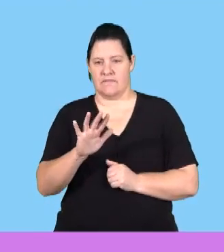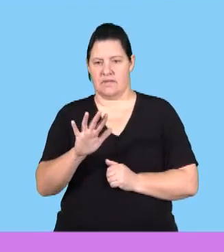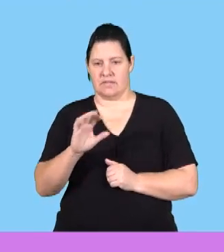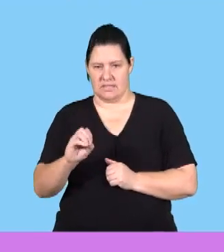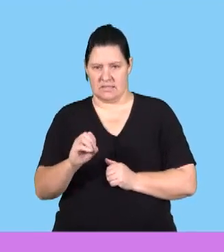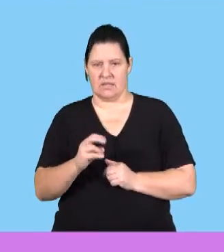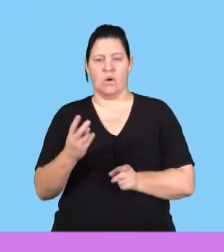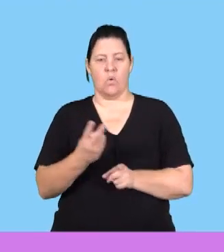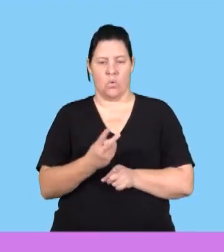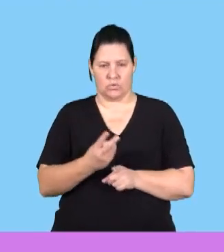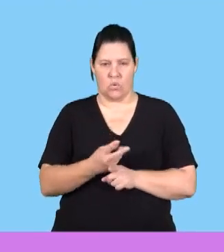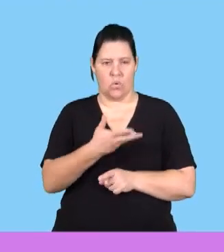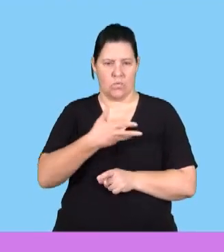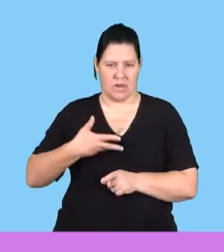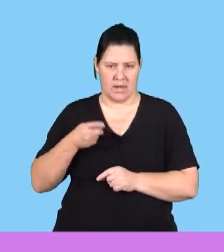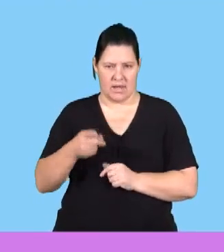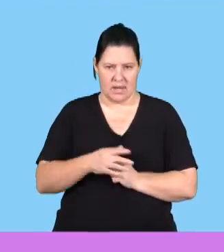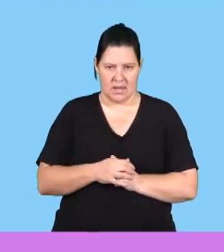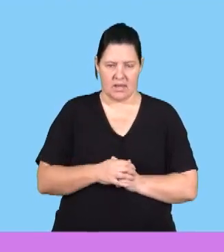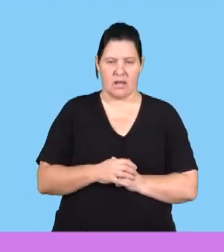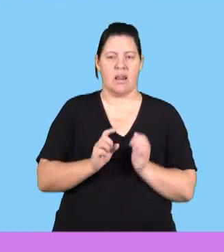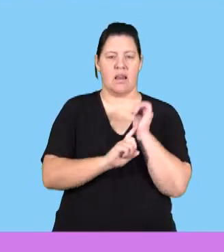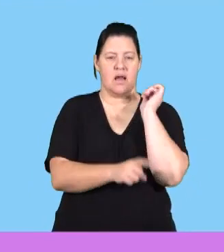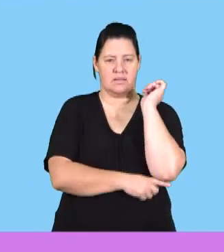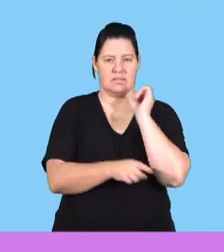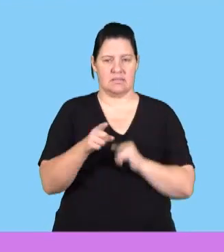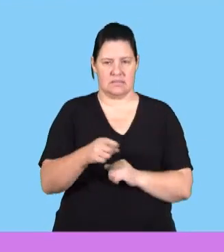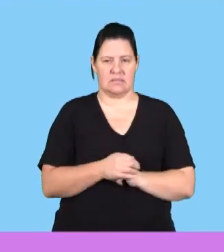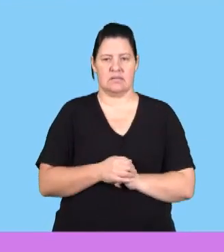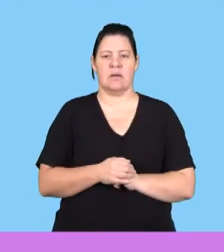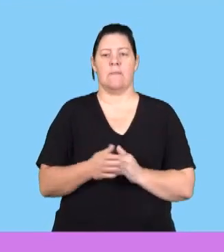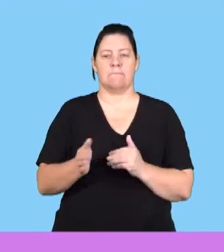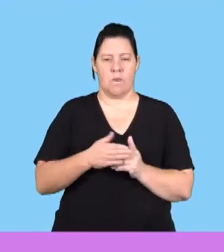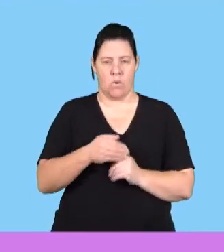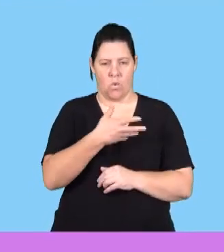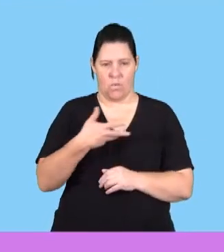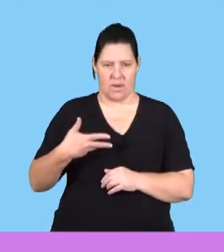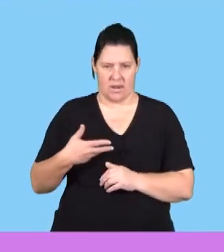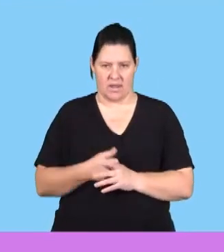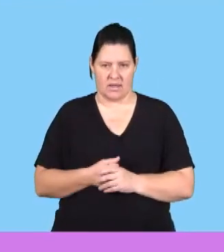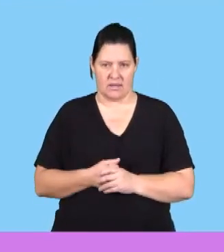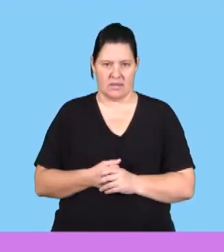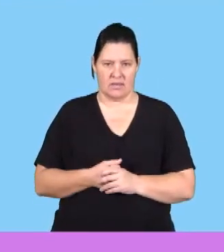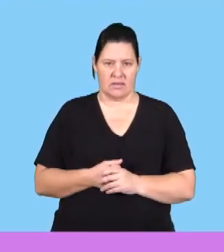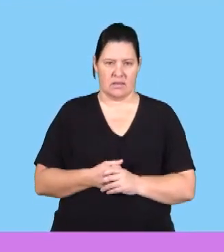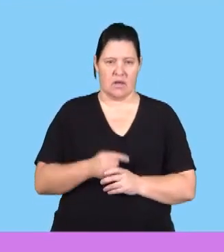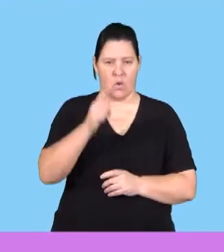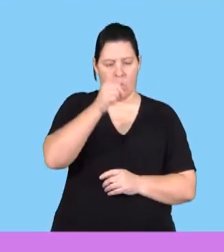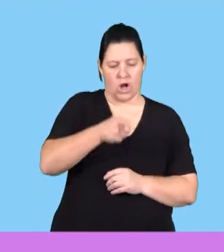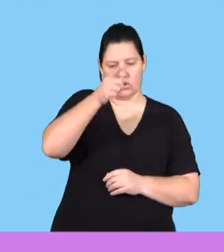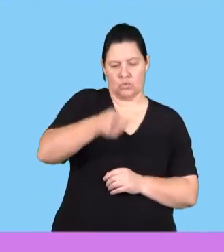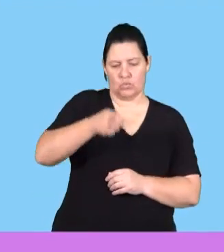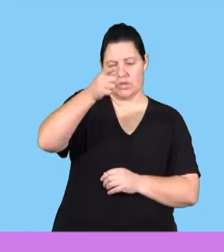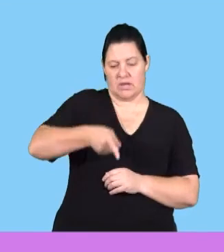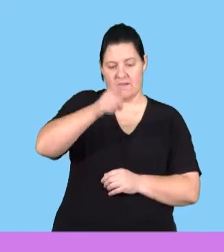50, which is also a female. And then last, it's another female, right? And at this point in time, I